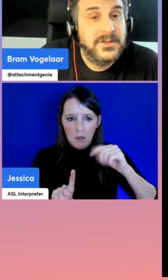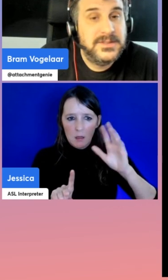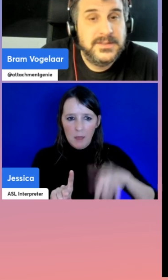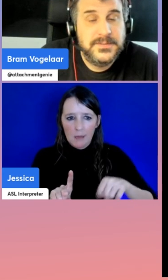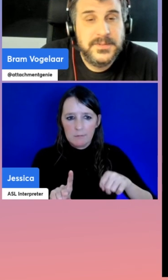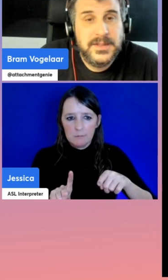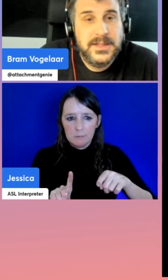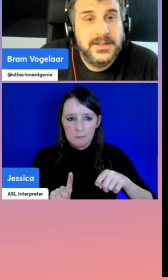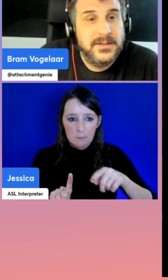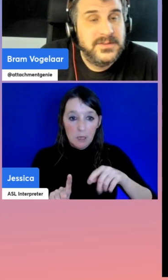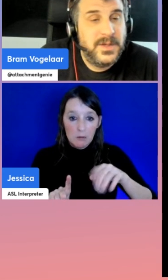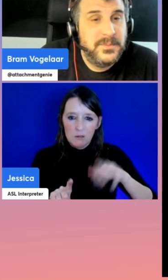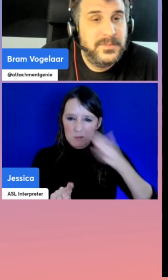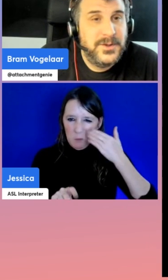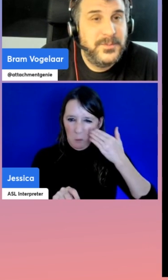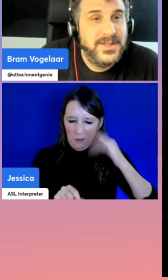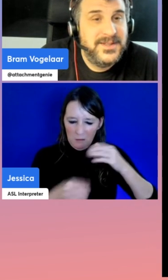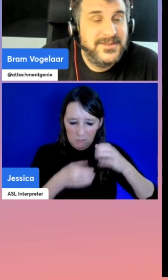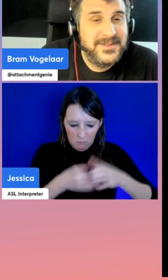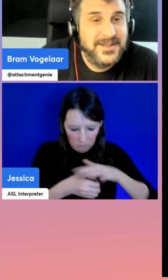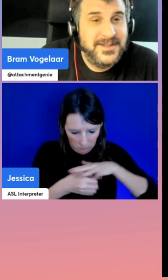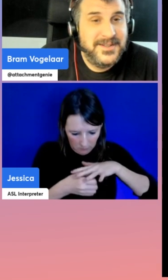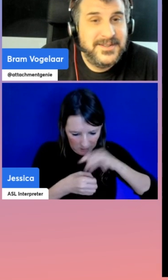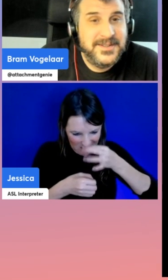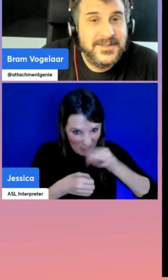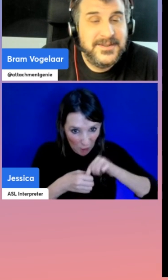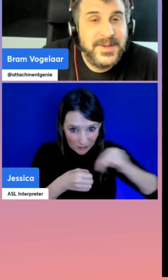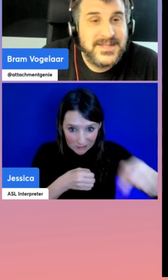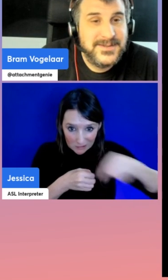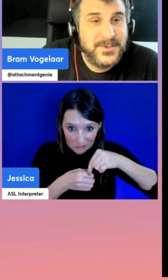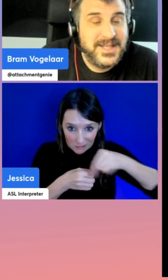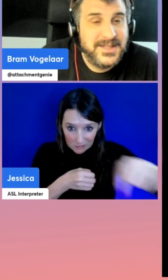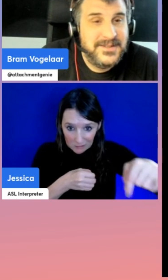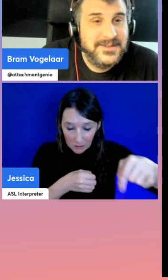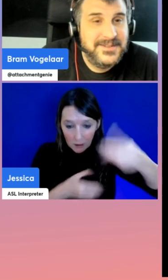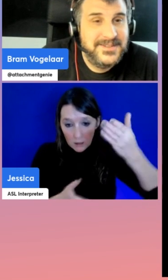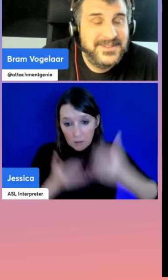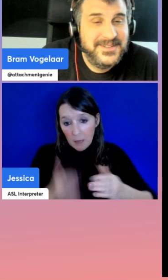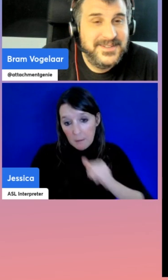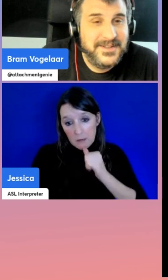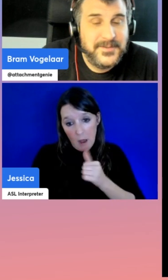the nearest might not be the best way.